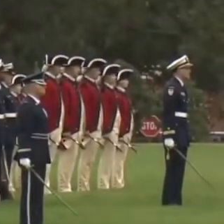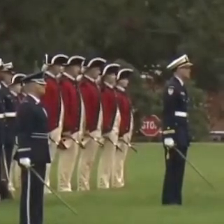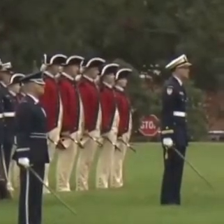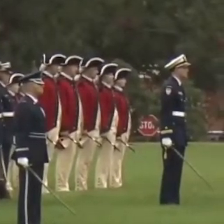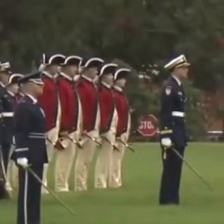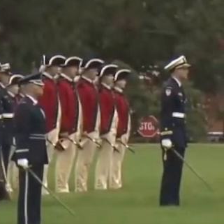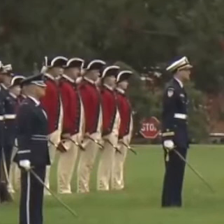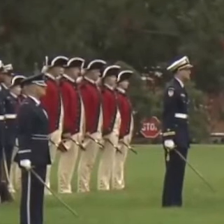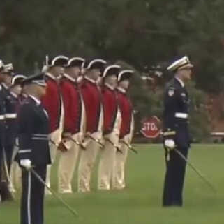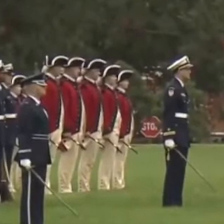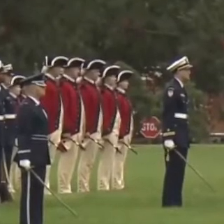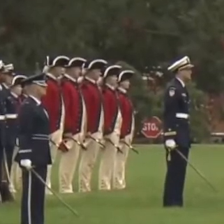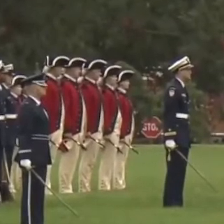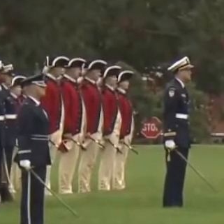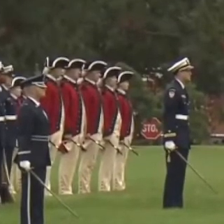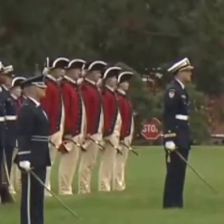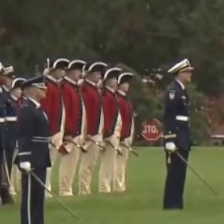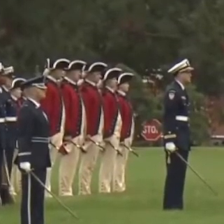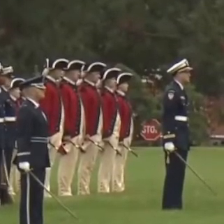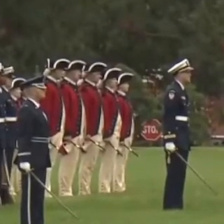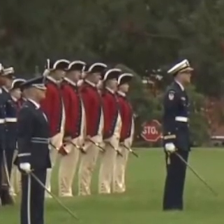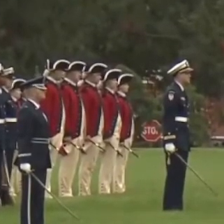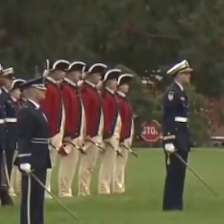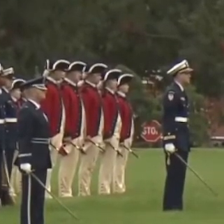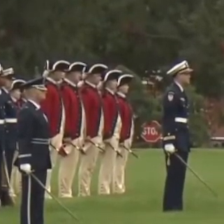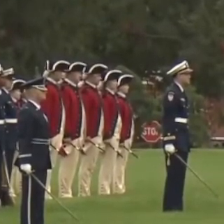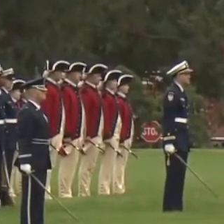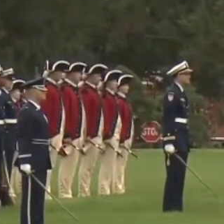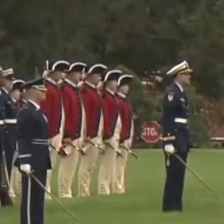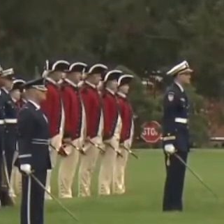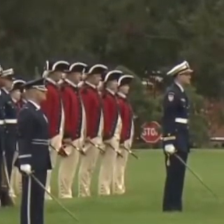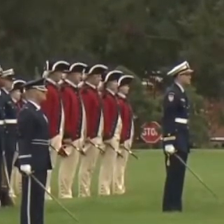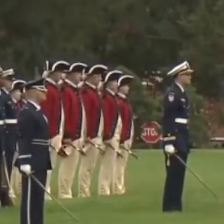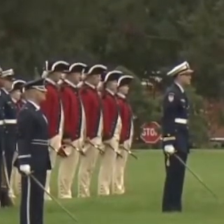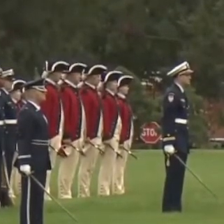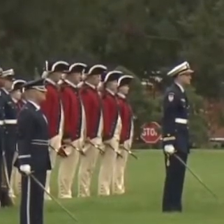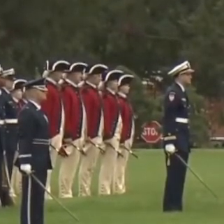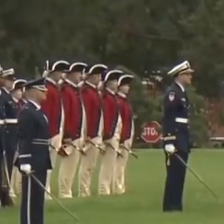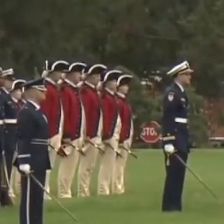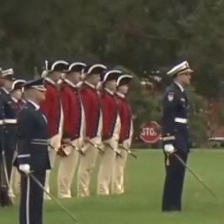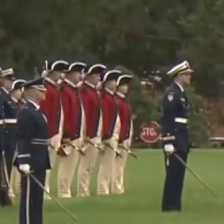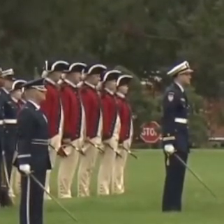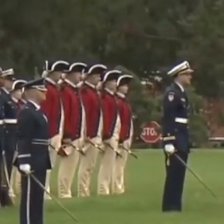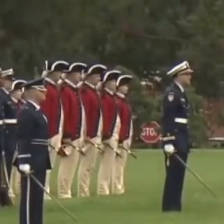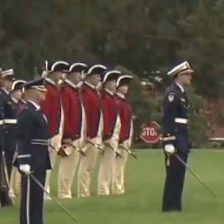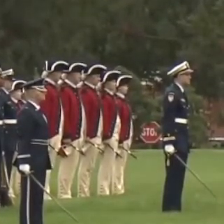Ladies and gentlemen, please remain standing for the posting of the colors.